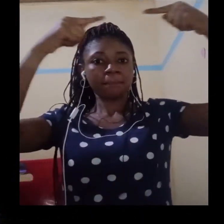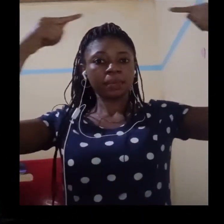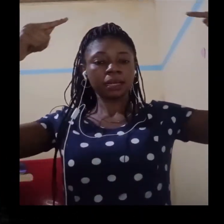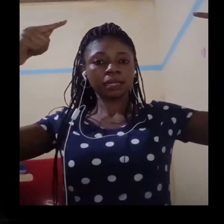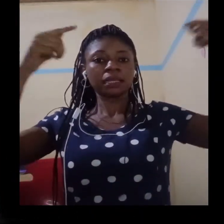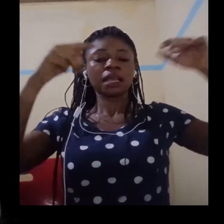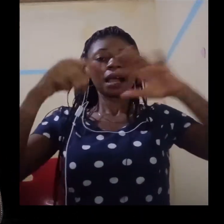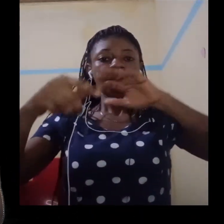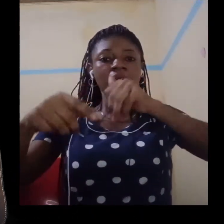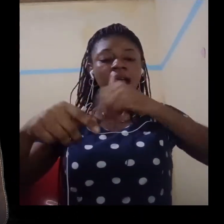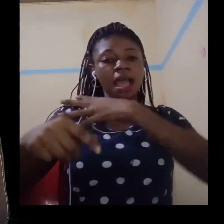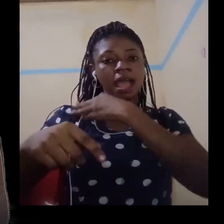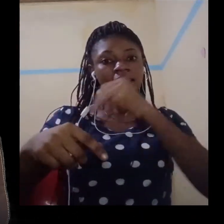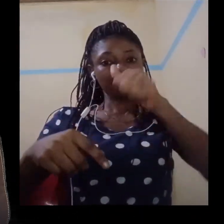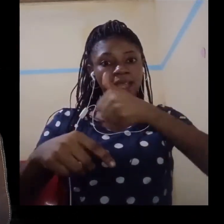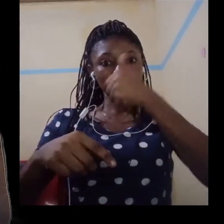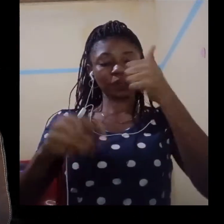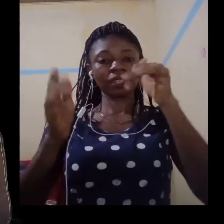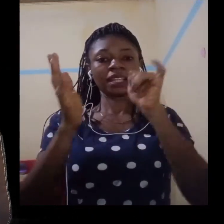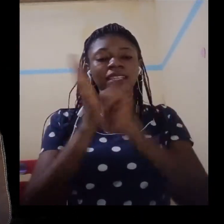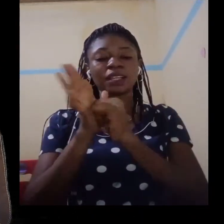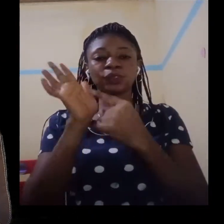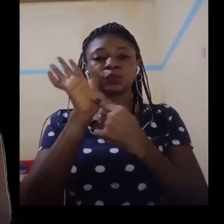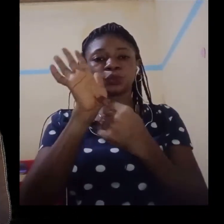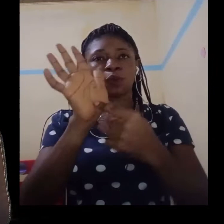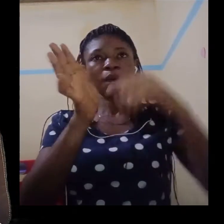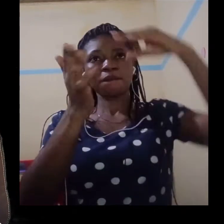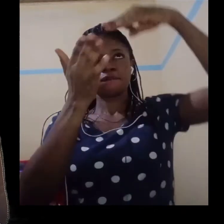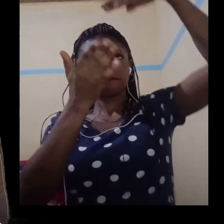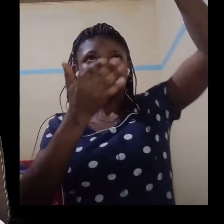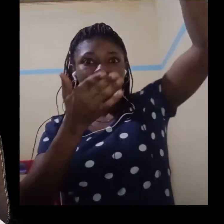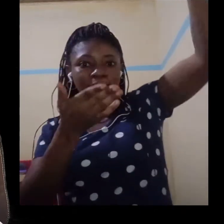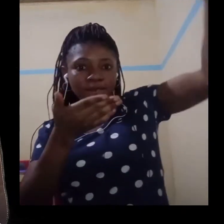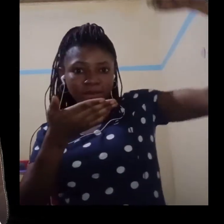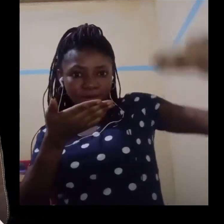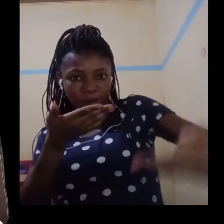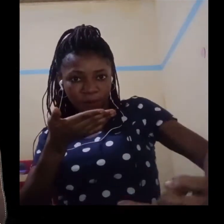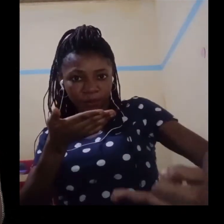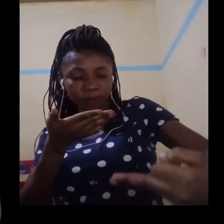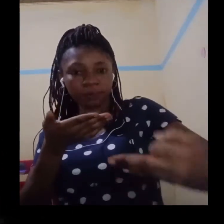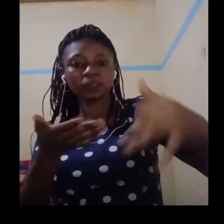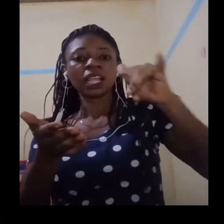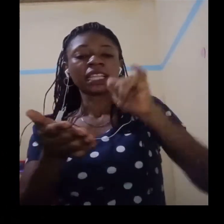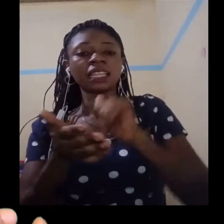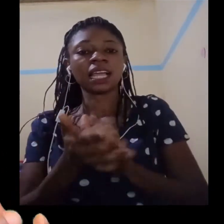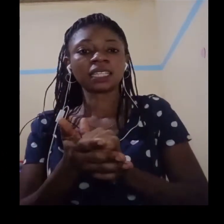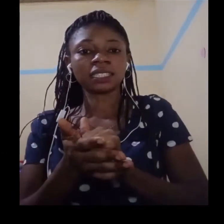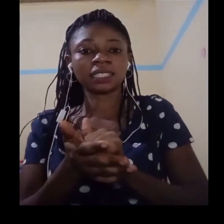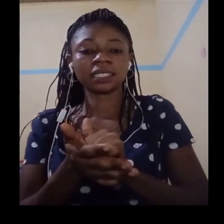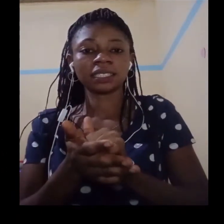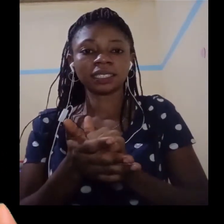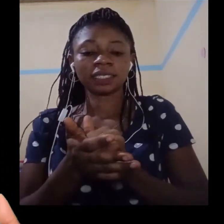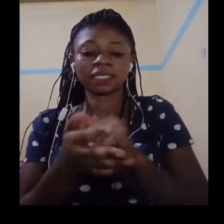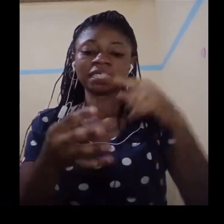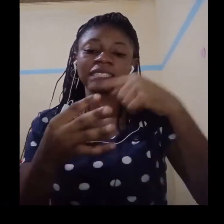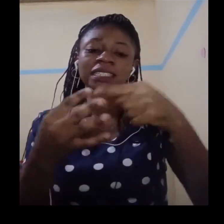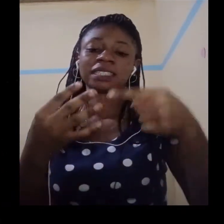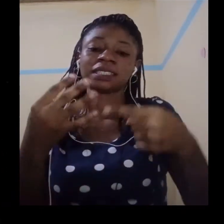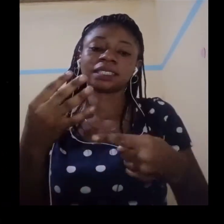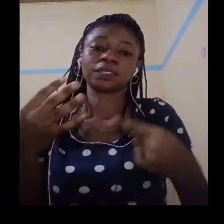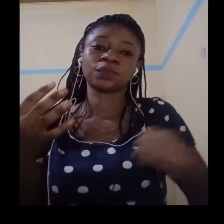and the handshape that suggested a fall. These are major handshapes that can